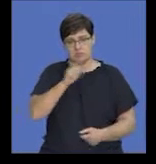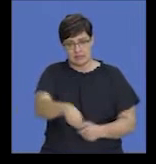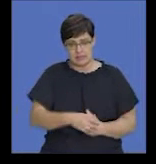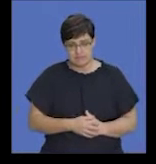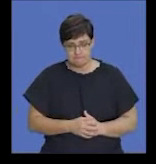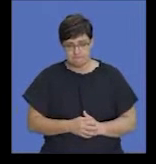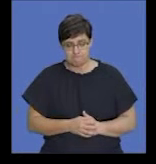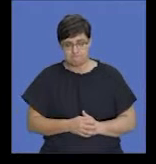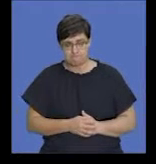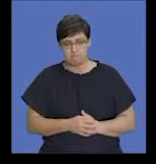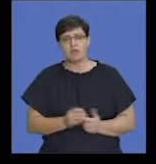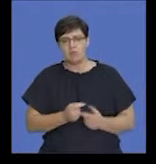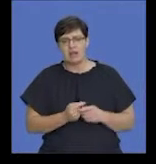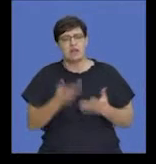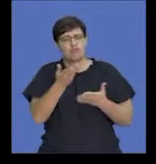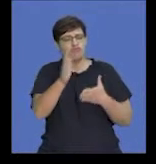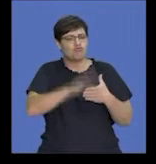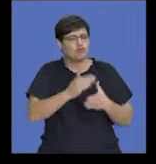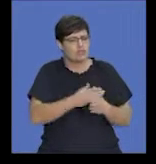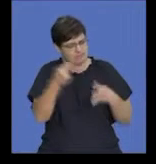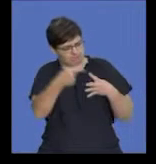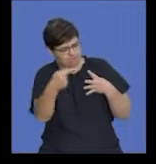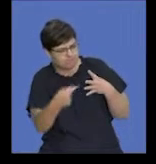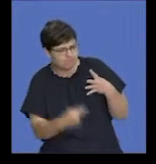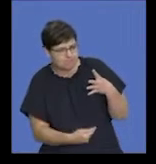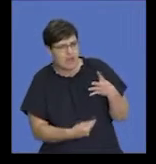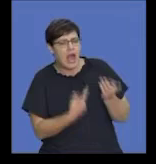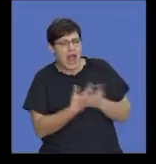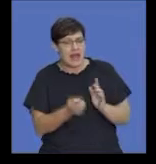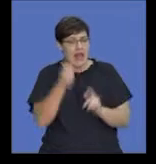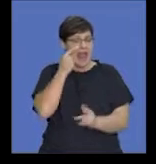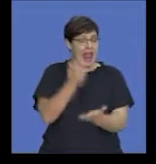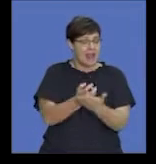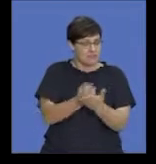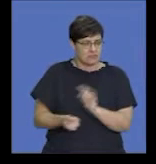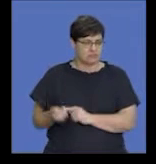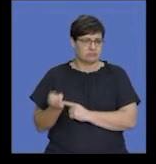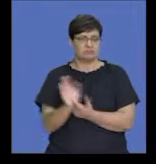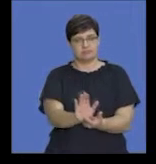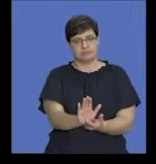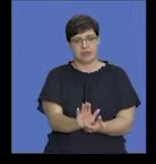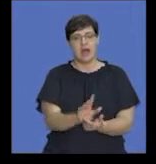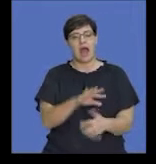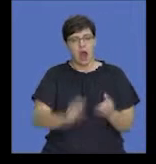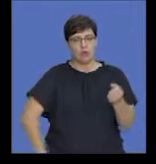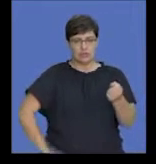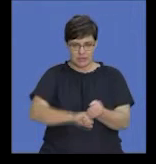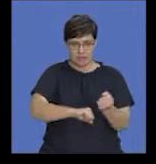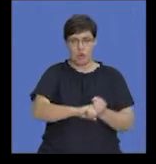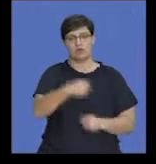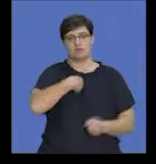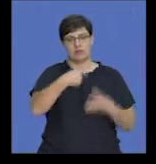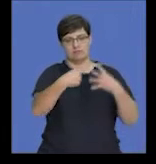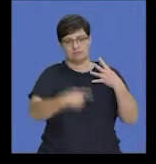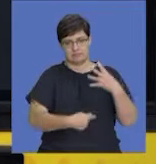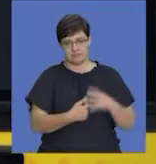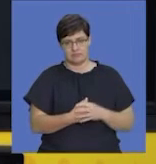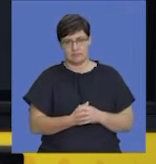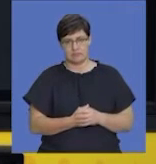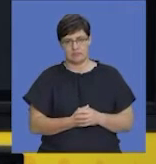provide reasoning and you provide sound evidence on how to back up the points that are being made. So with